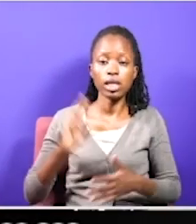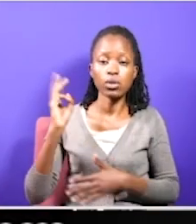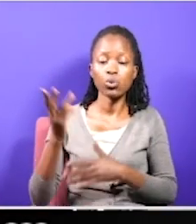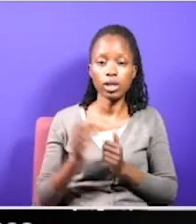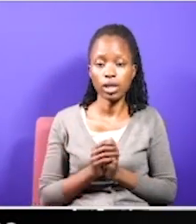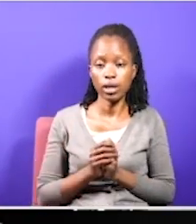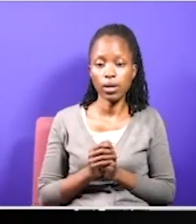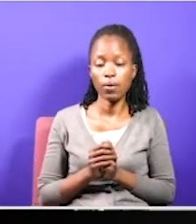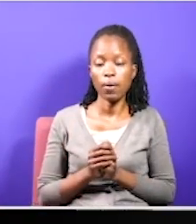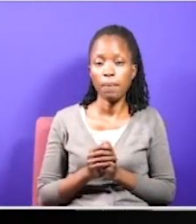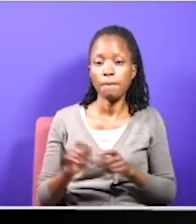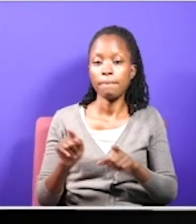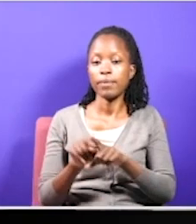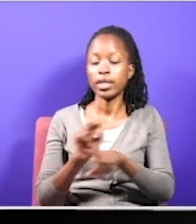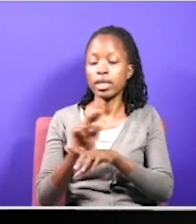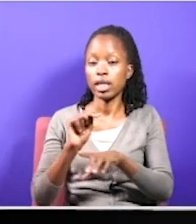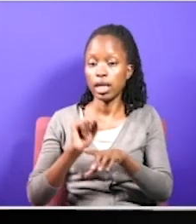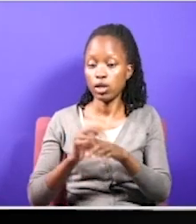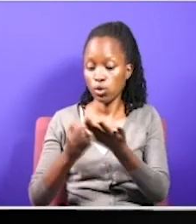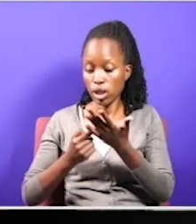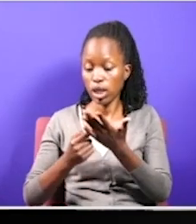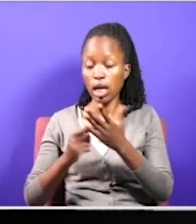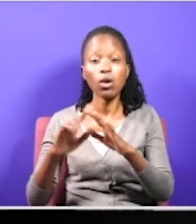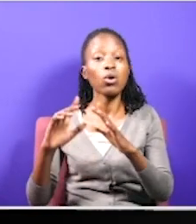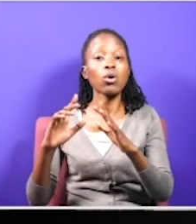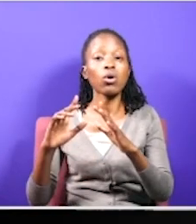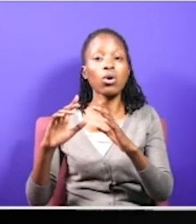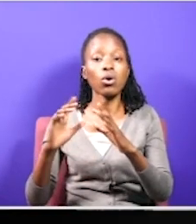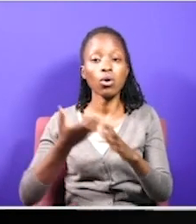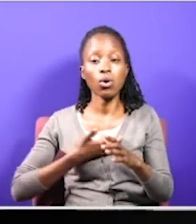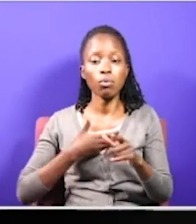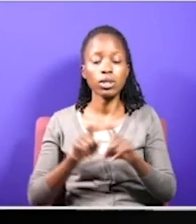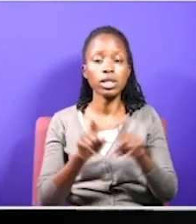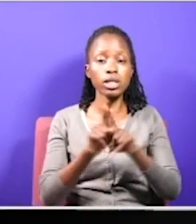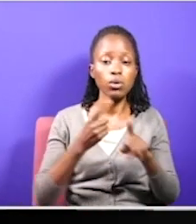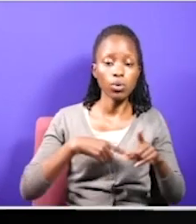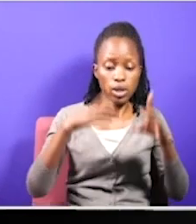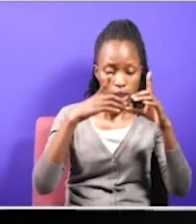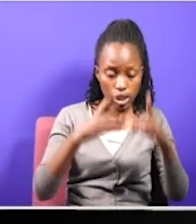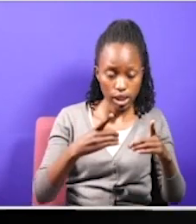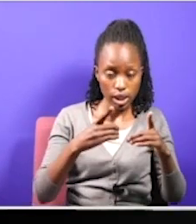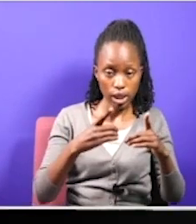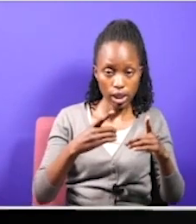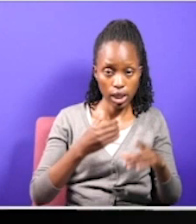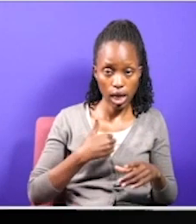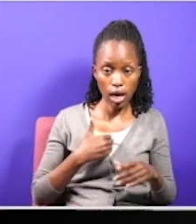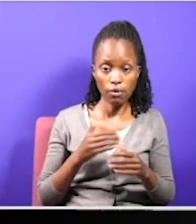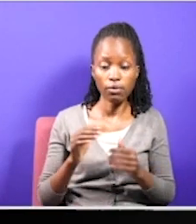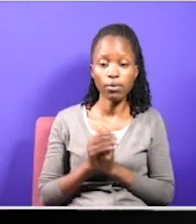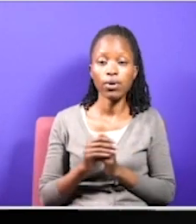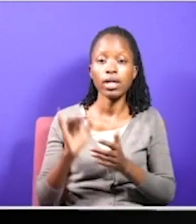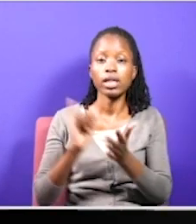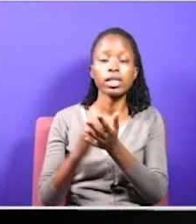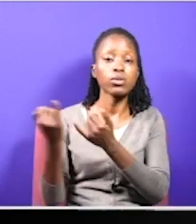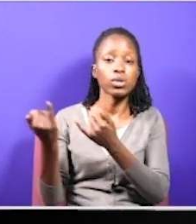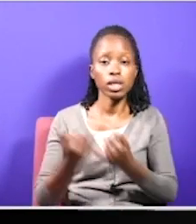dialogue committee or as a national dialogue committee. We have also resolved that we shall be extending